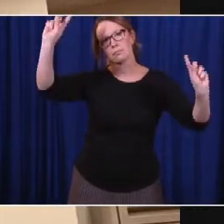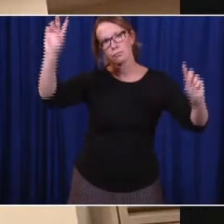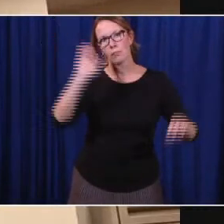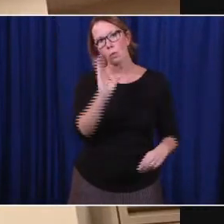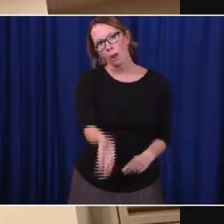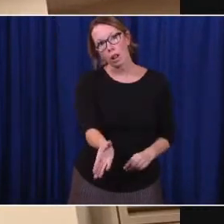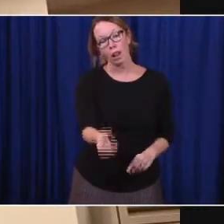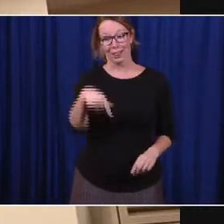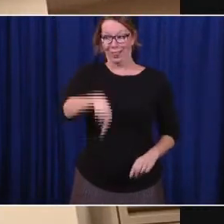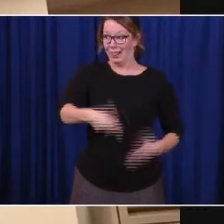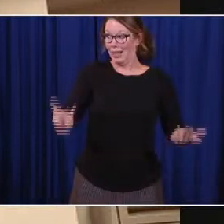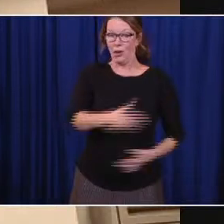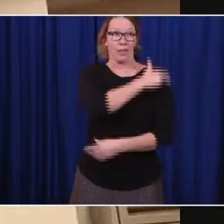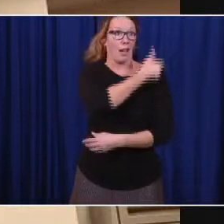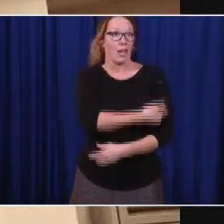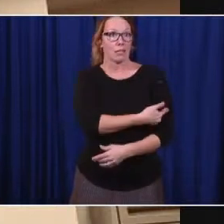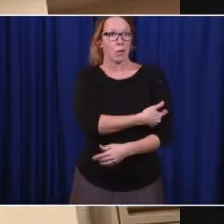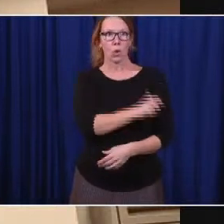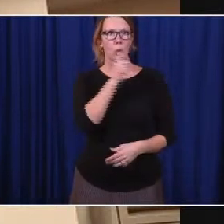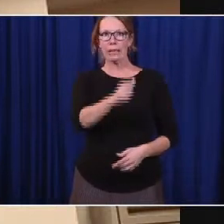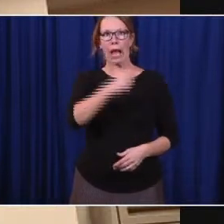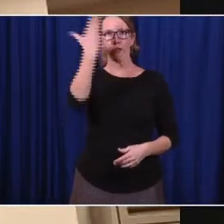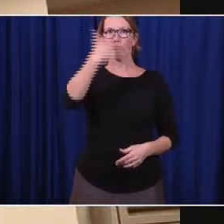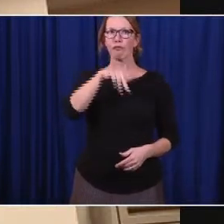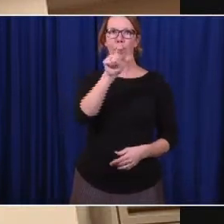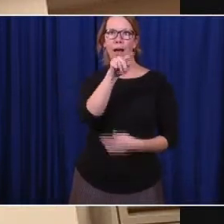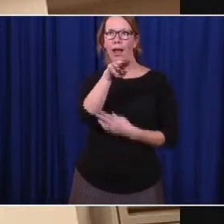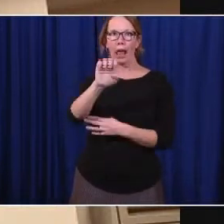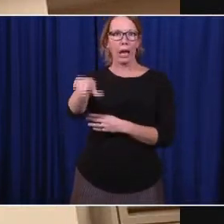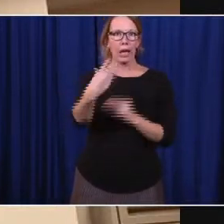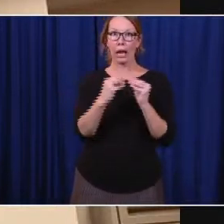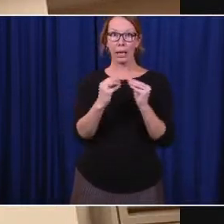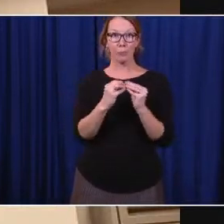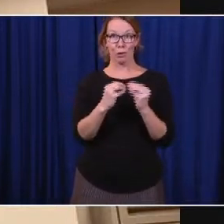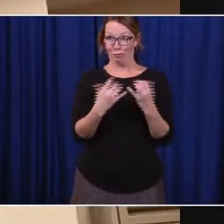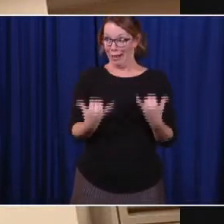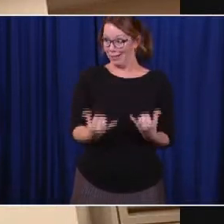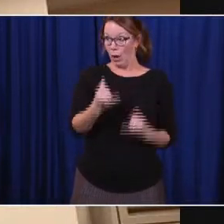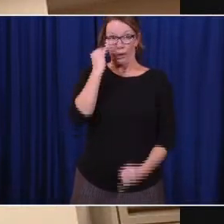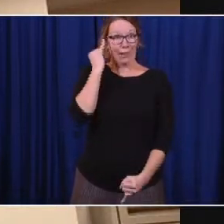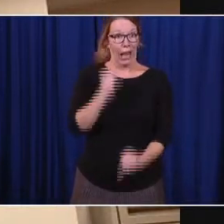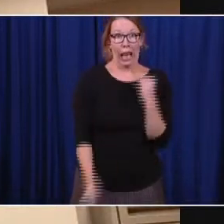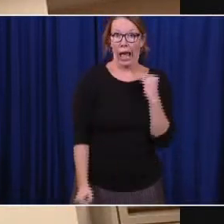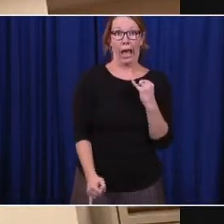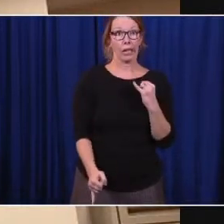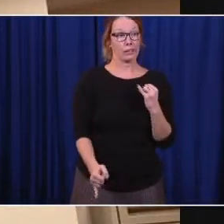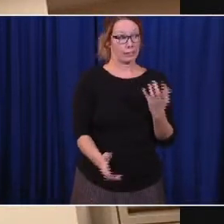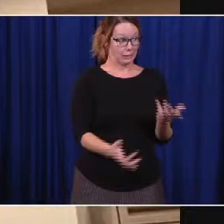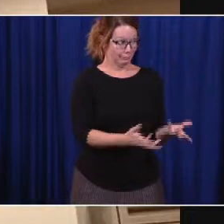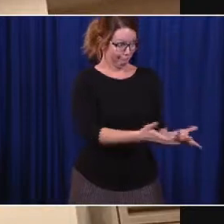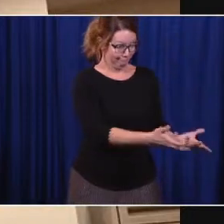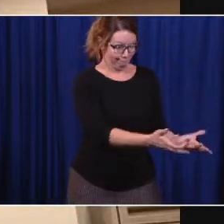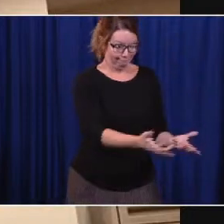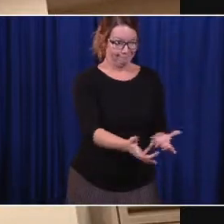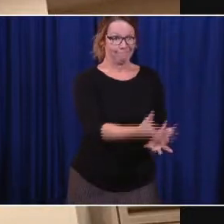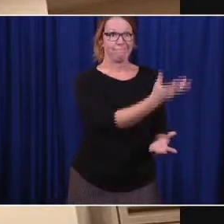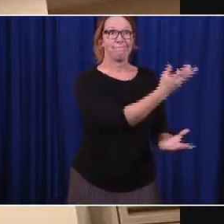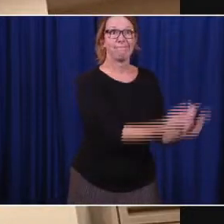here at the hospital are no longer the front lines. We're our last line of defense. The front line now is the community.